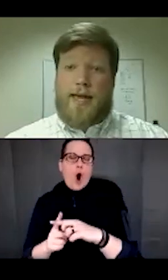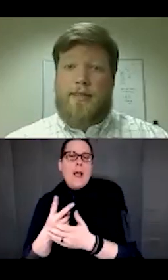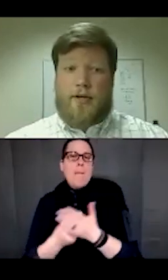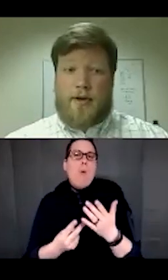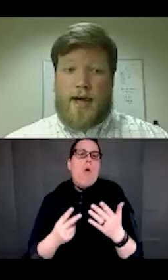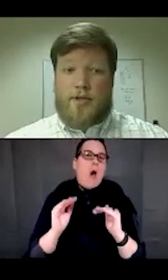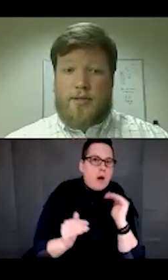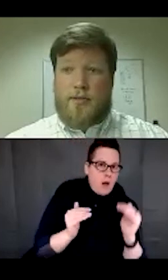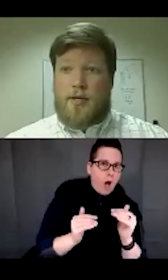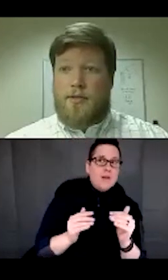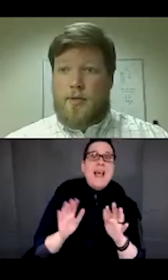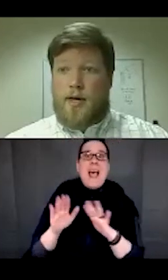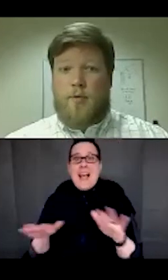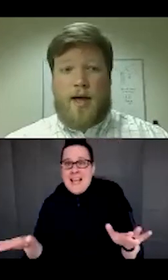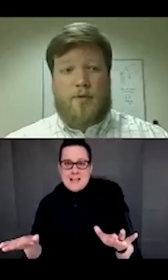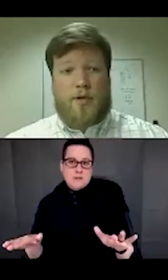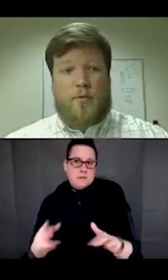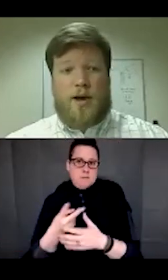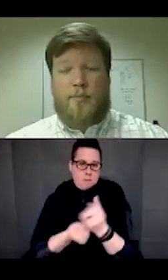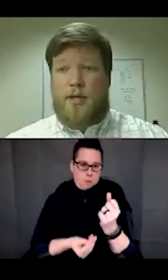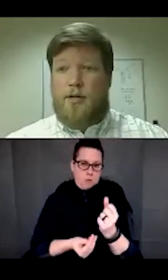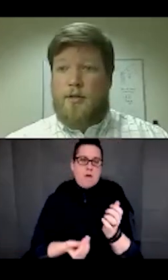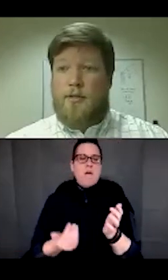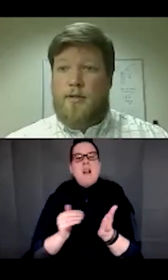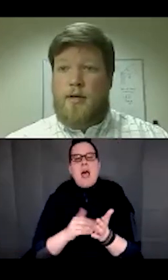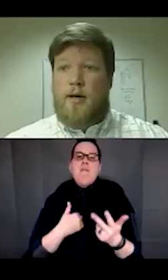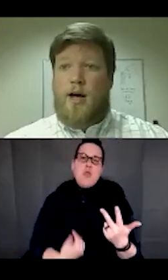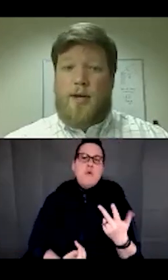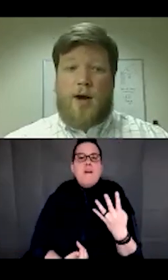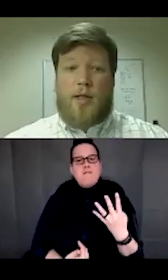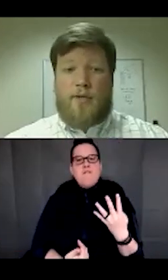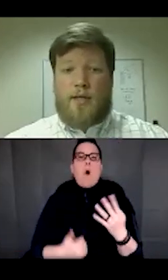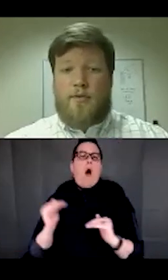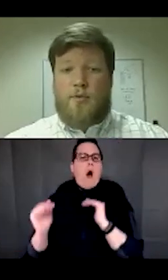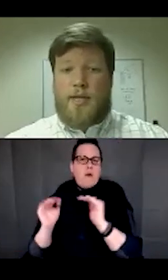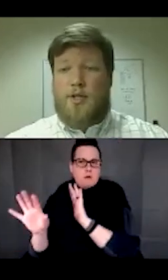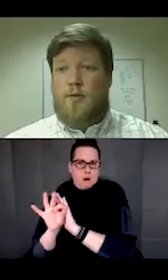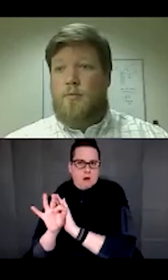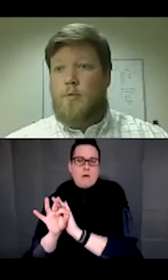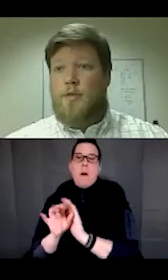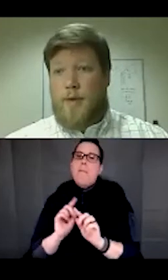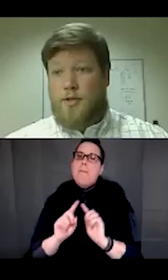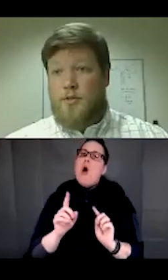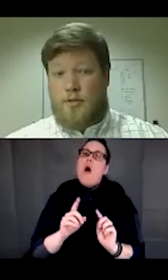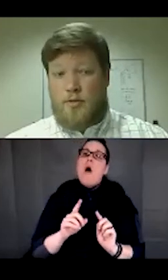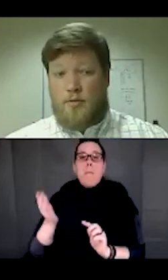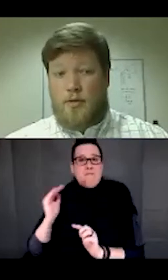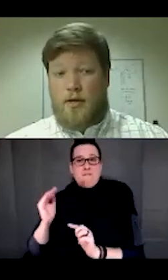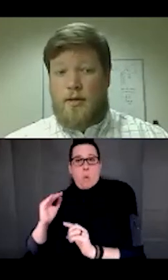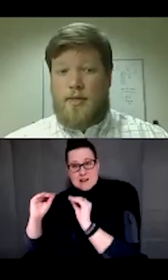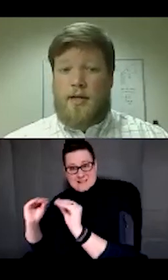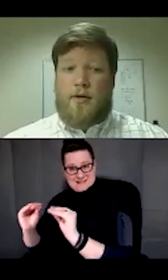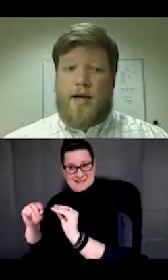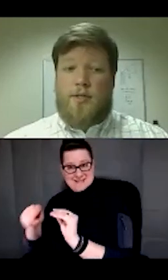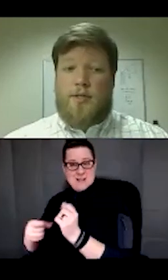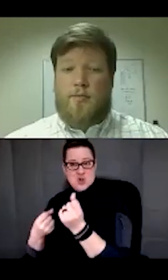kids and their interactions. So again, we'll have 3 to 4 nominated adults, but now we'll have an individual session with the patient too,